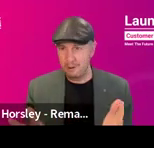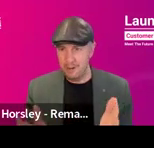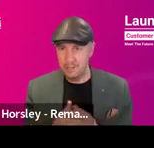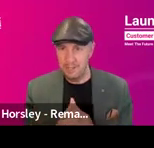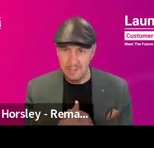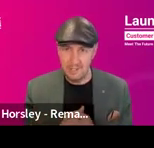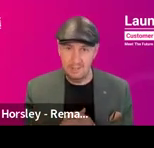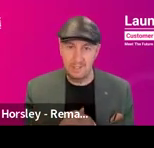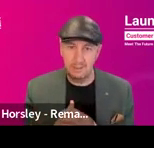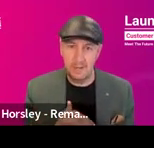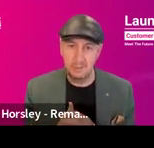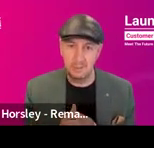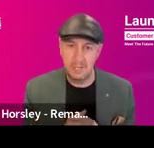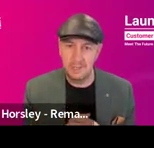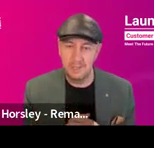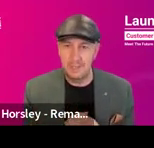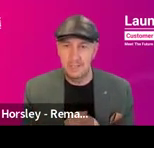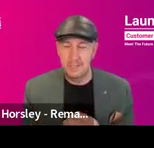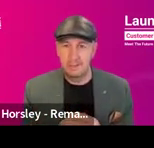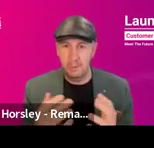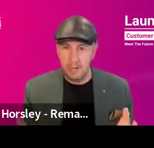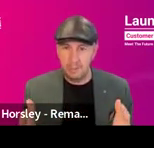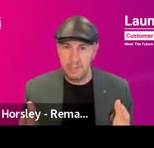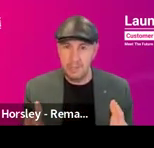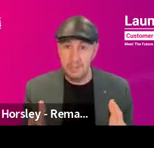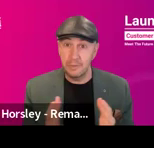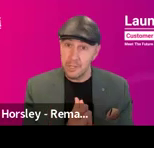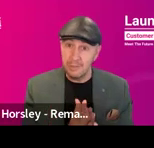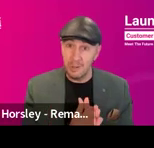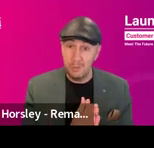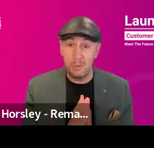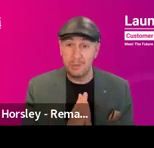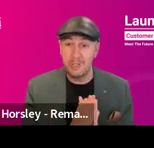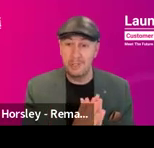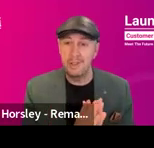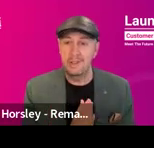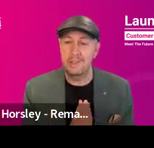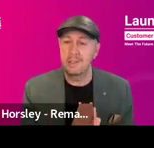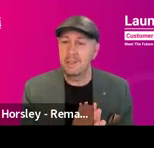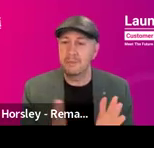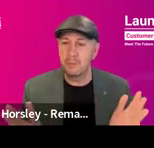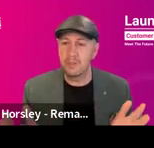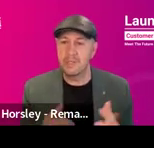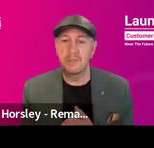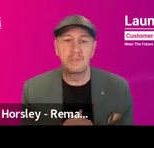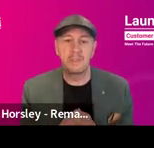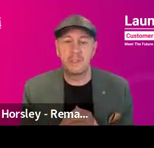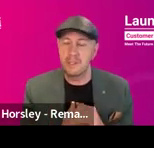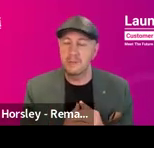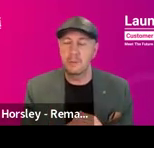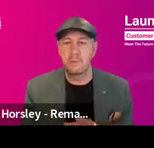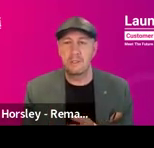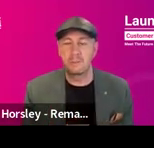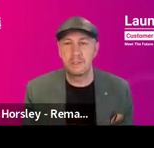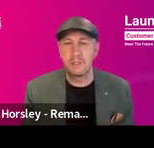of programs and initiatives that Remarkable runs. And Remarkable is a division of Cerebral Palsy Alliance, and for more than 75